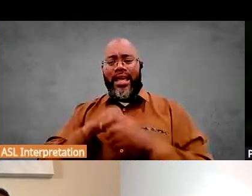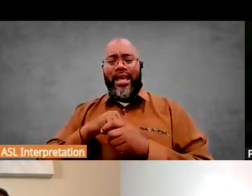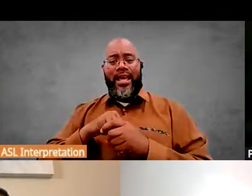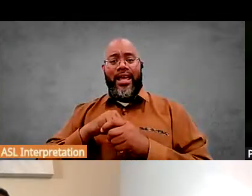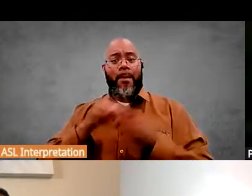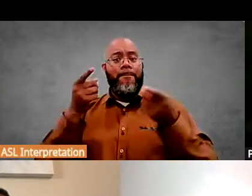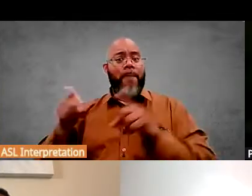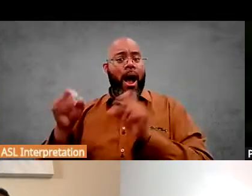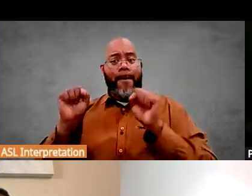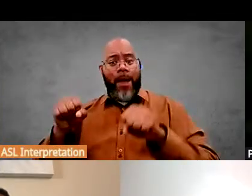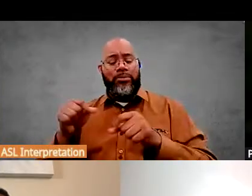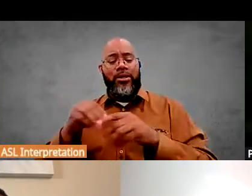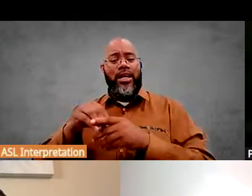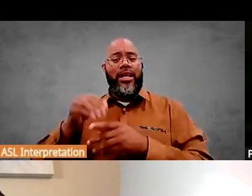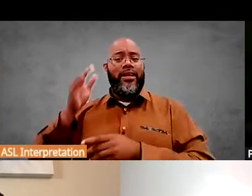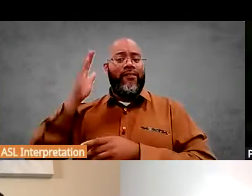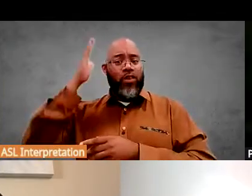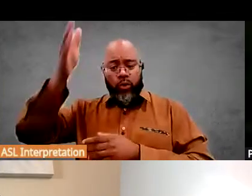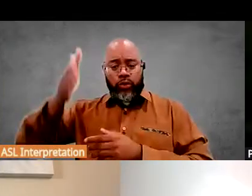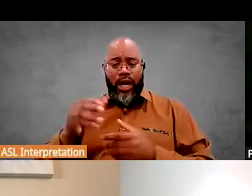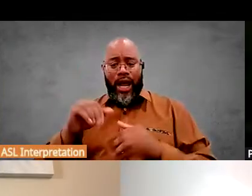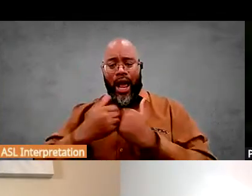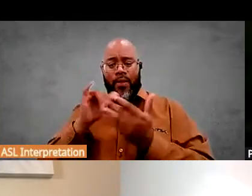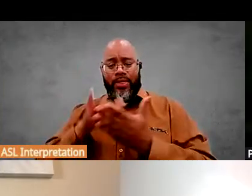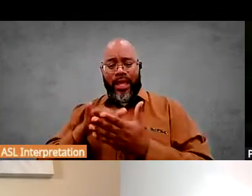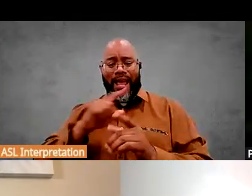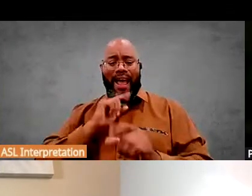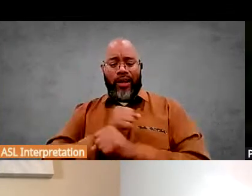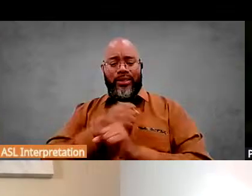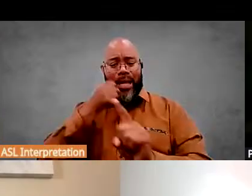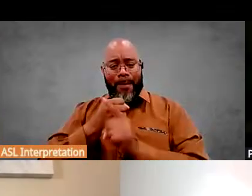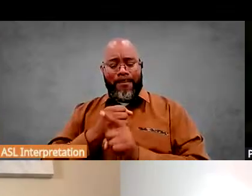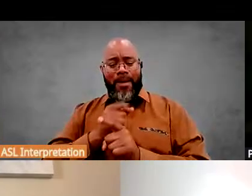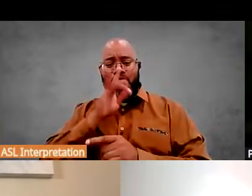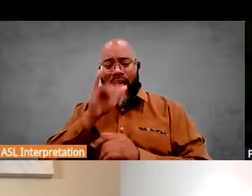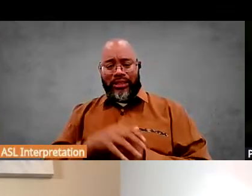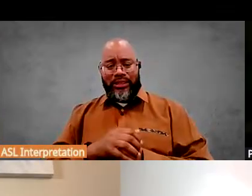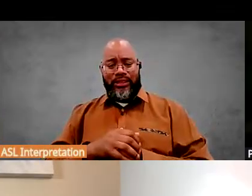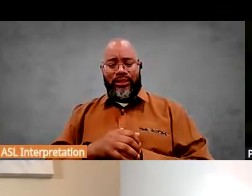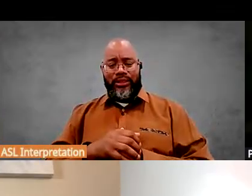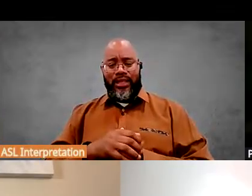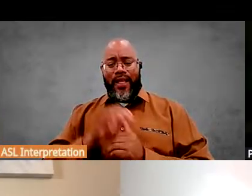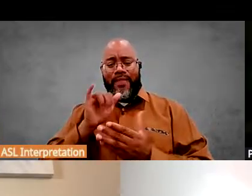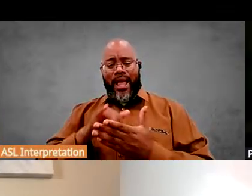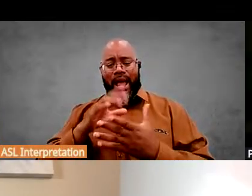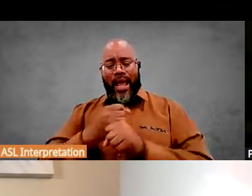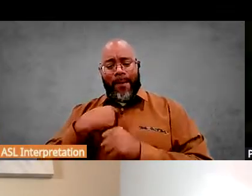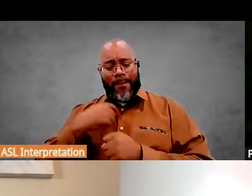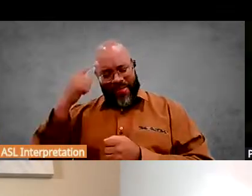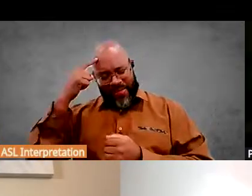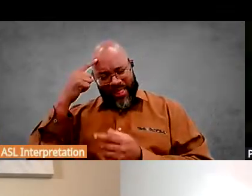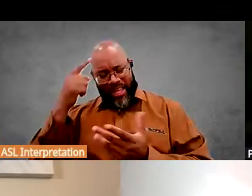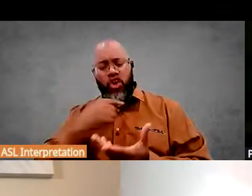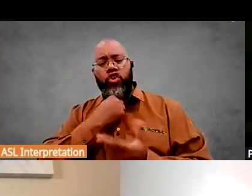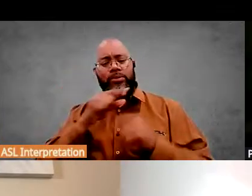how it actually impact reality right now with a bit of a stretch. And that got me thinking and being curious about science and technology in